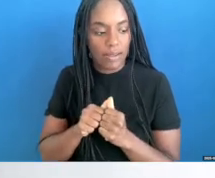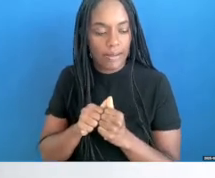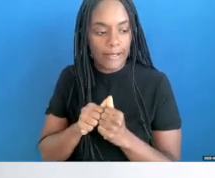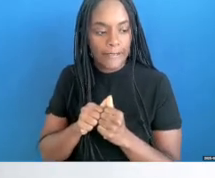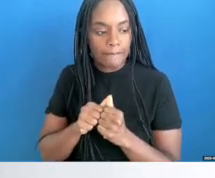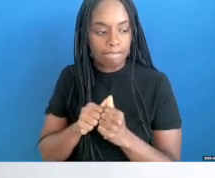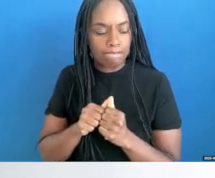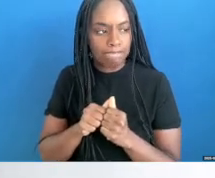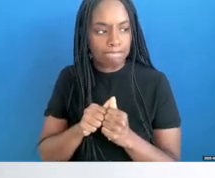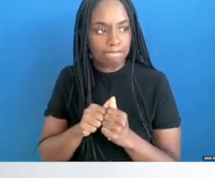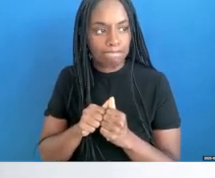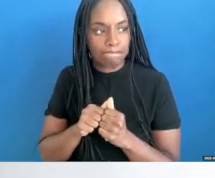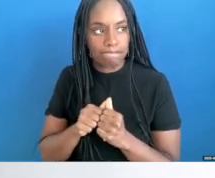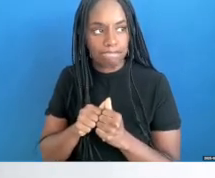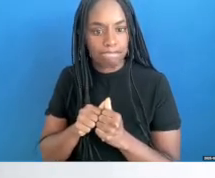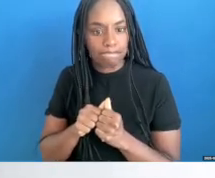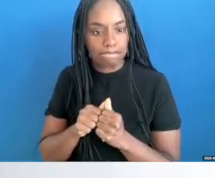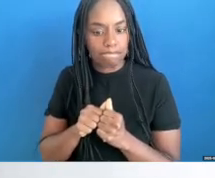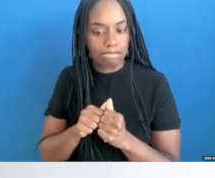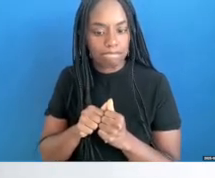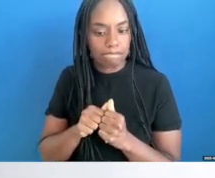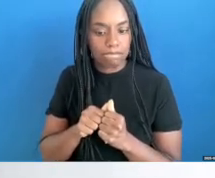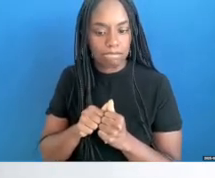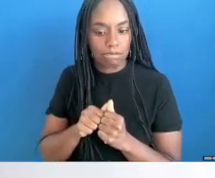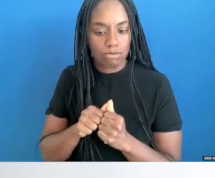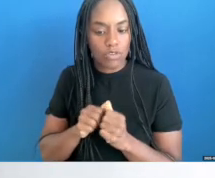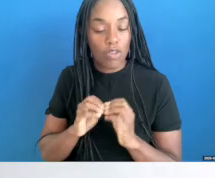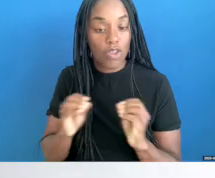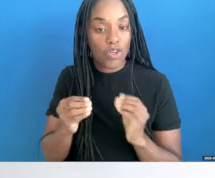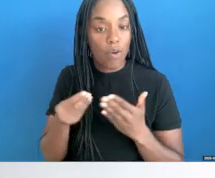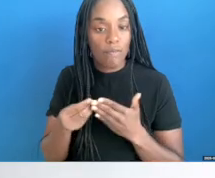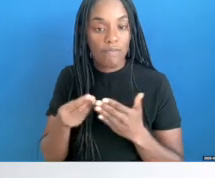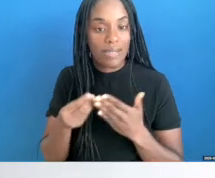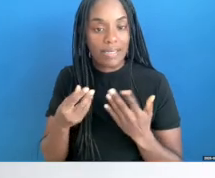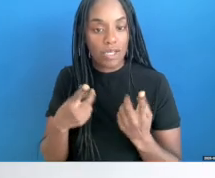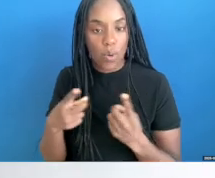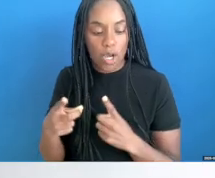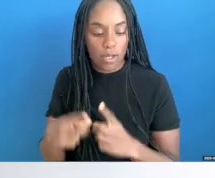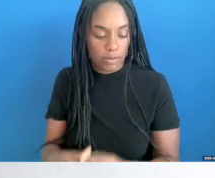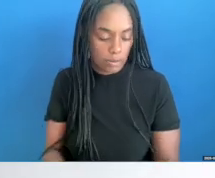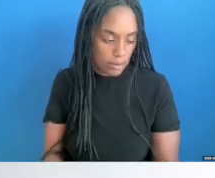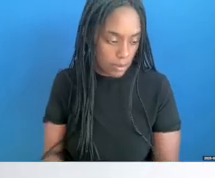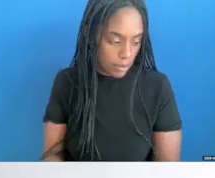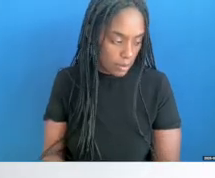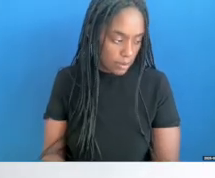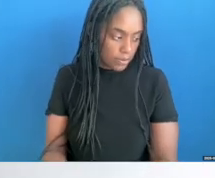the no funding going on, and the increases